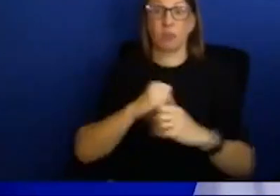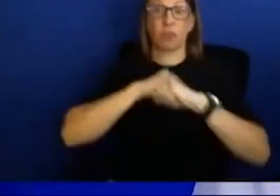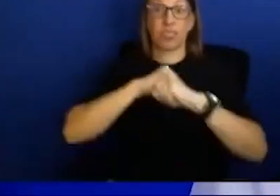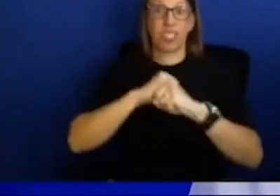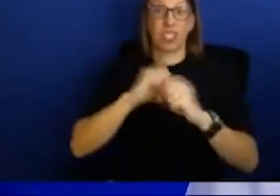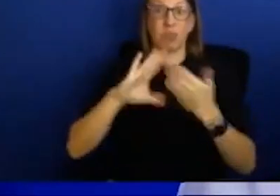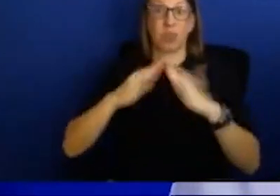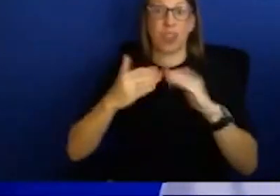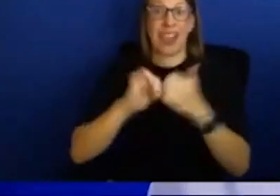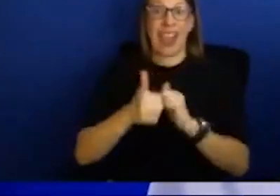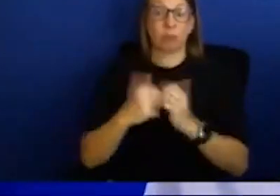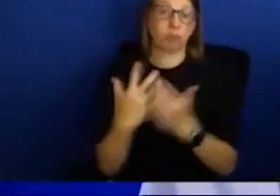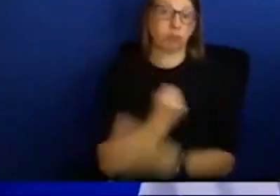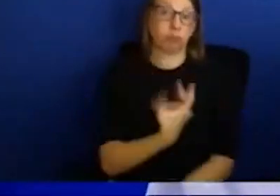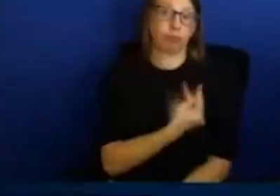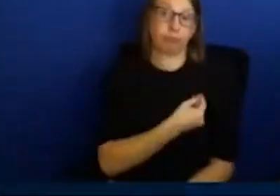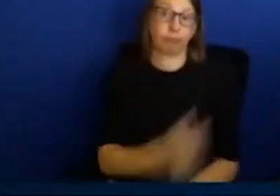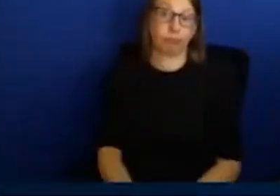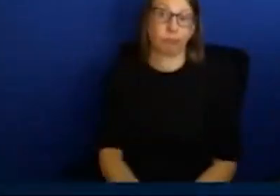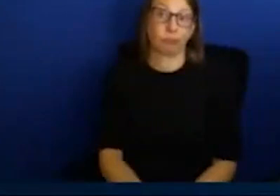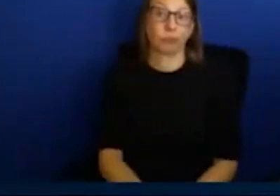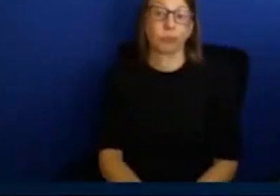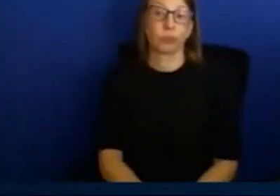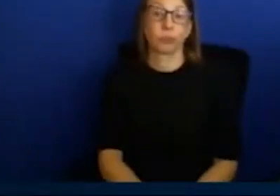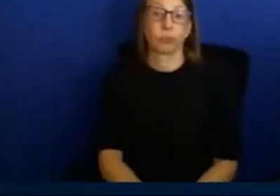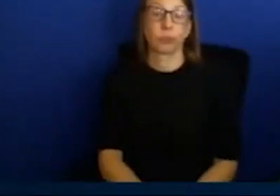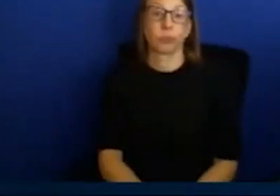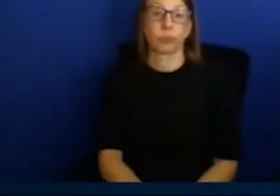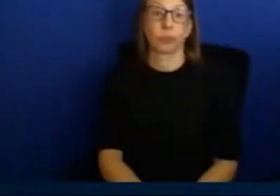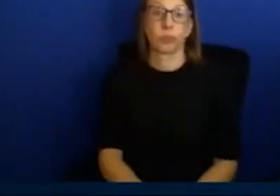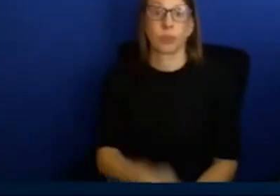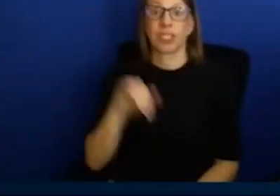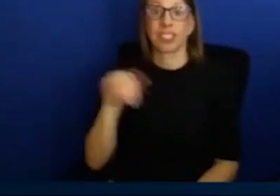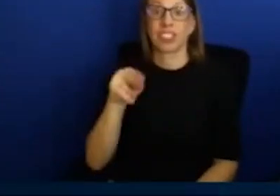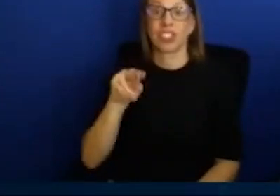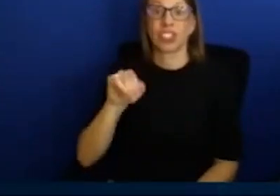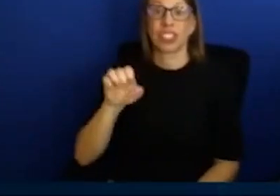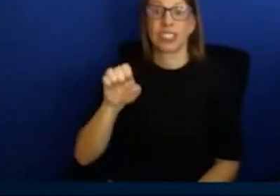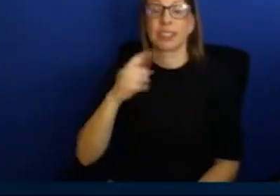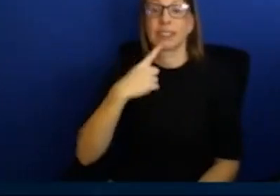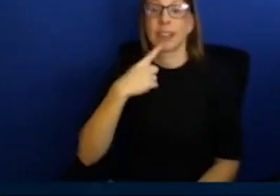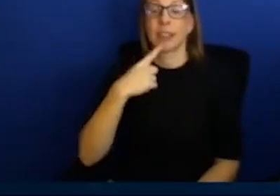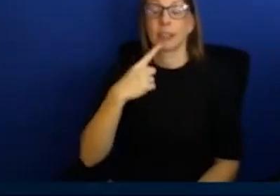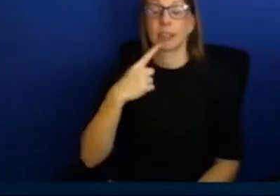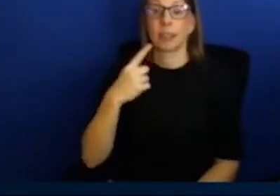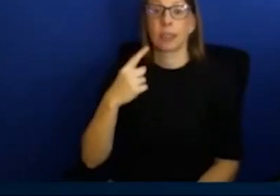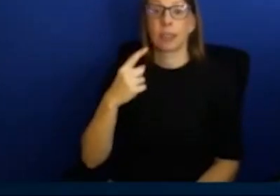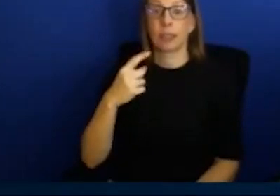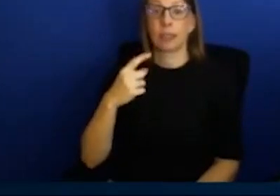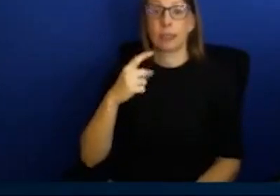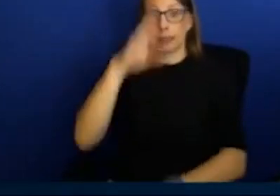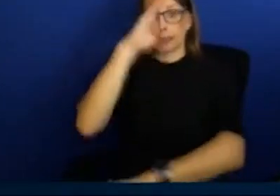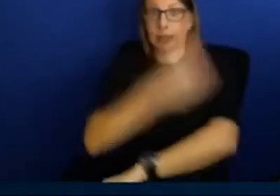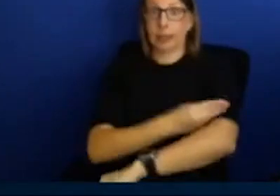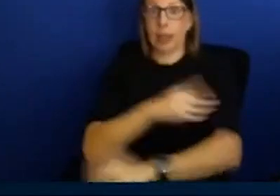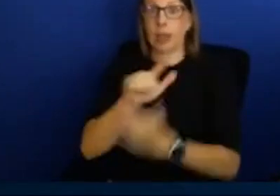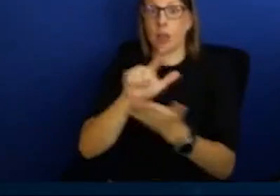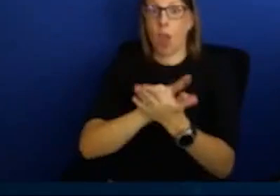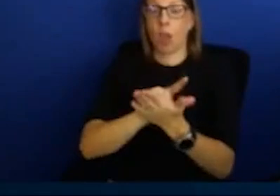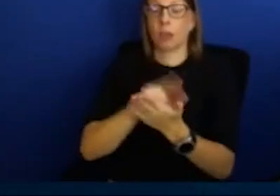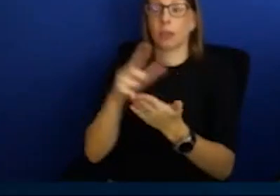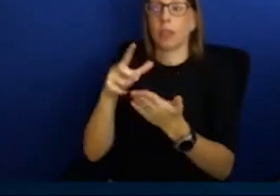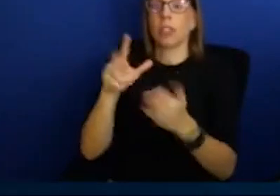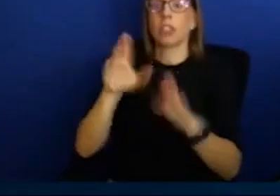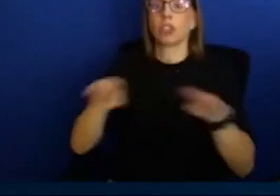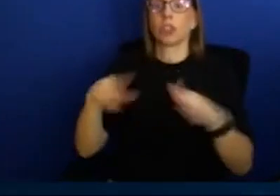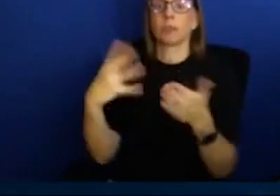get vaccinated. So Jeannie says, my son-in-law says that she's heard that children receiving the Pfizer vaccine, Dr.